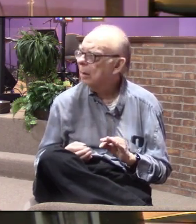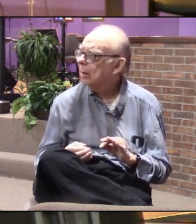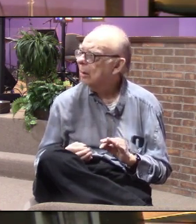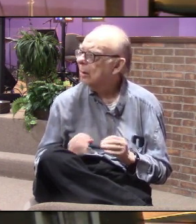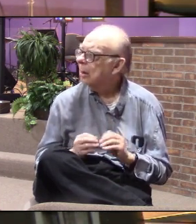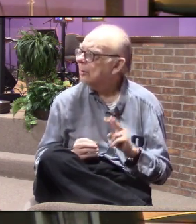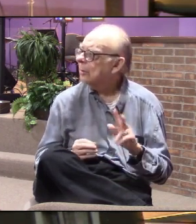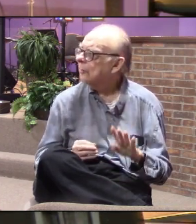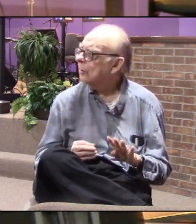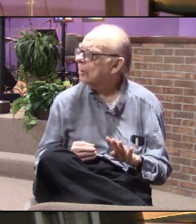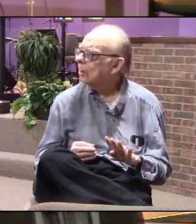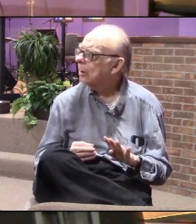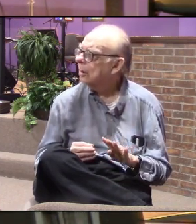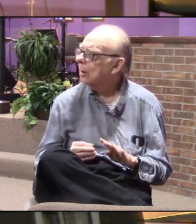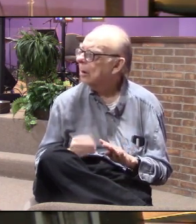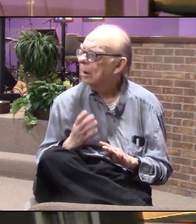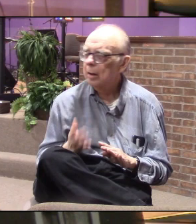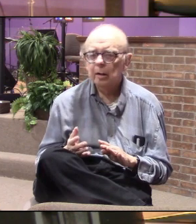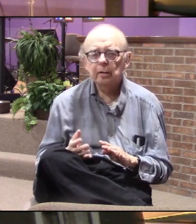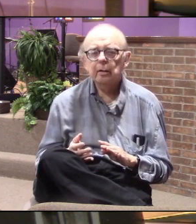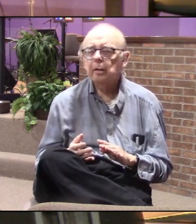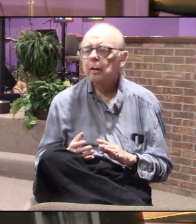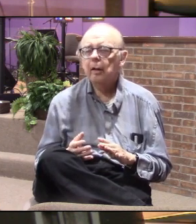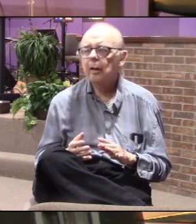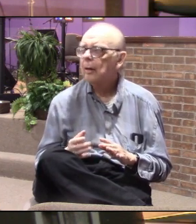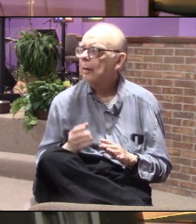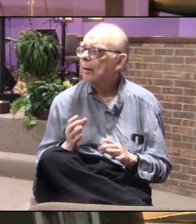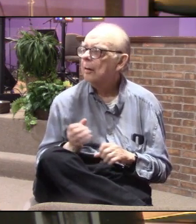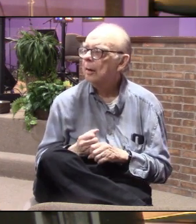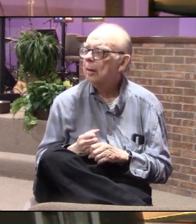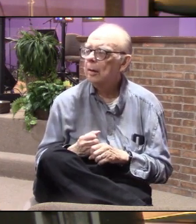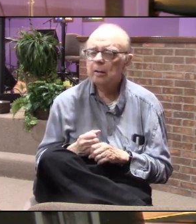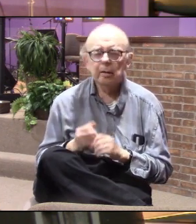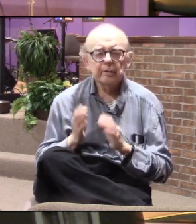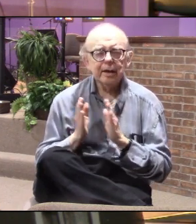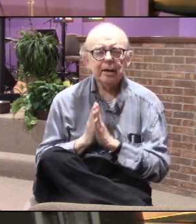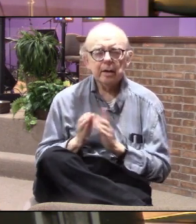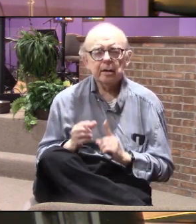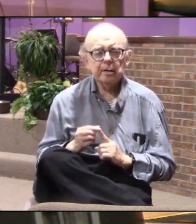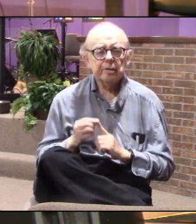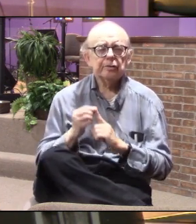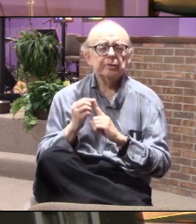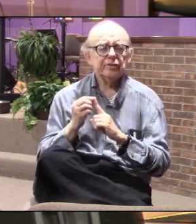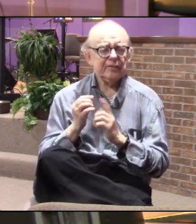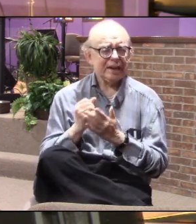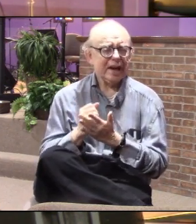Number 4 on there, and you'll see it, is I got to ask for specific help.